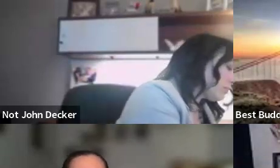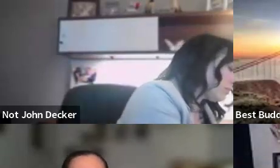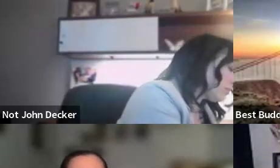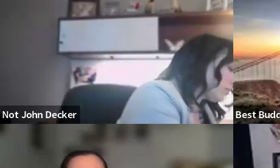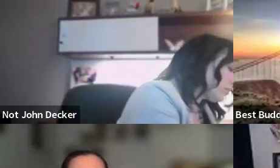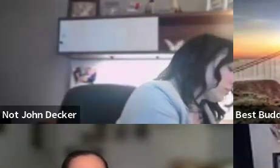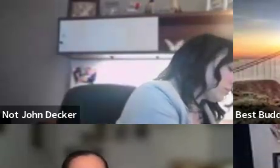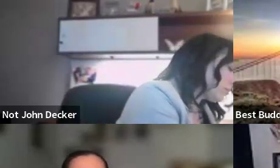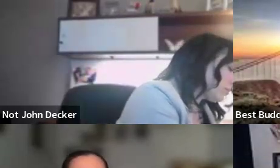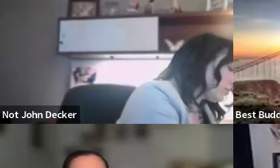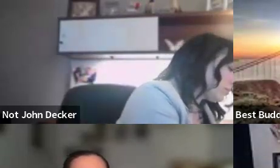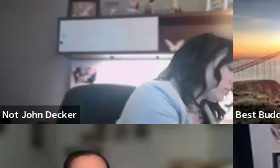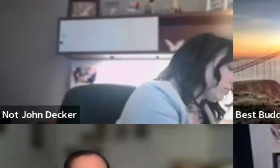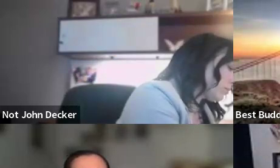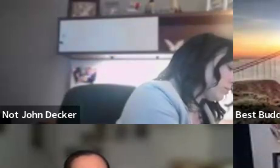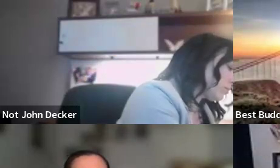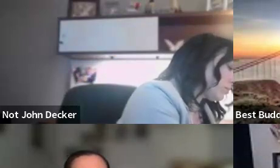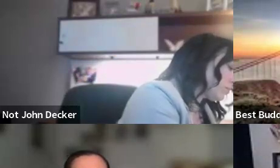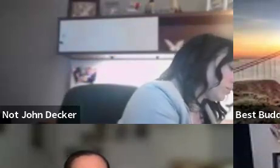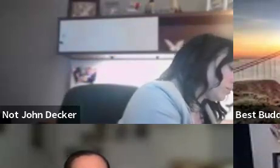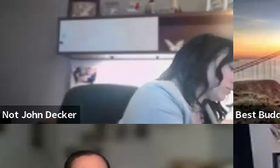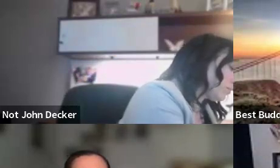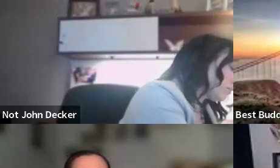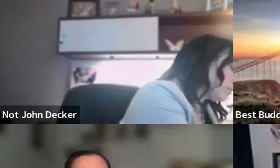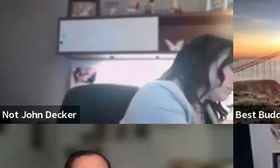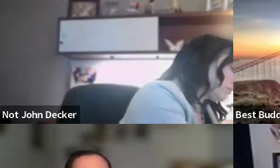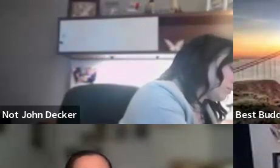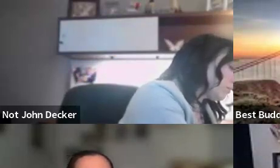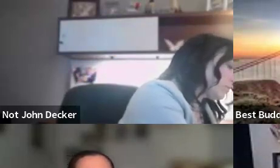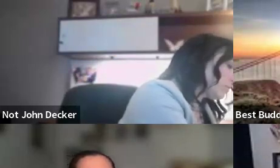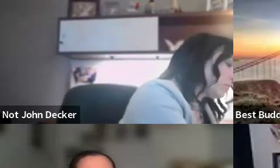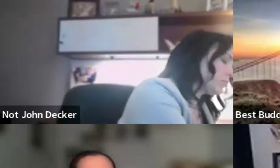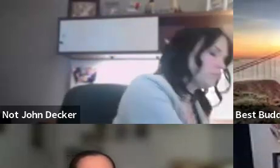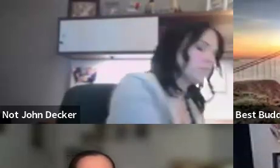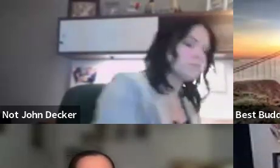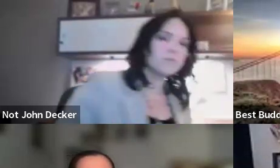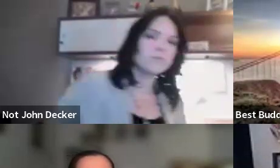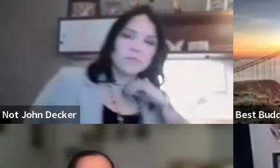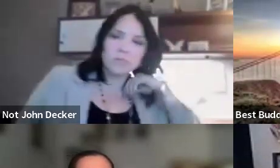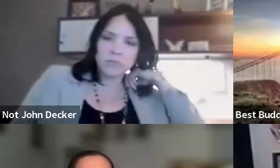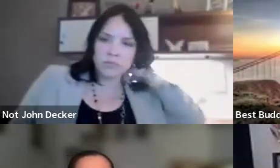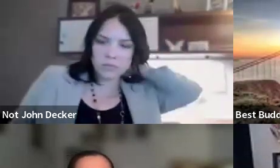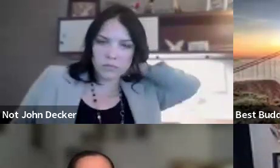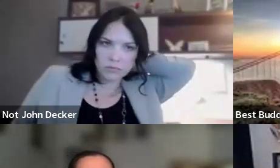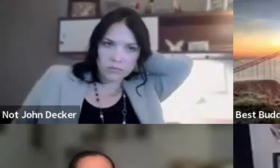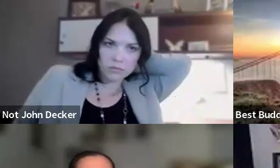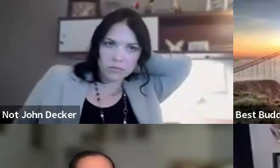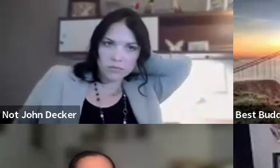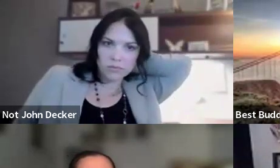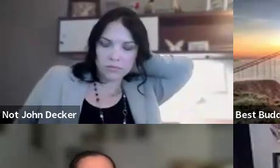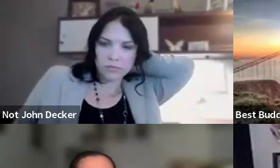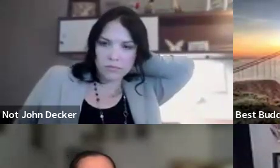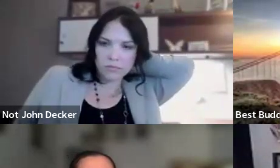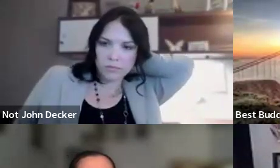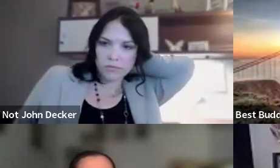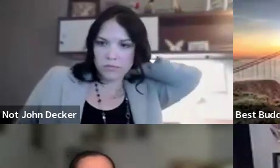So if you want to buy a vehicle, let's say, you would go out and buy the vehicle, submit the documentation to Regional Center,